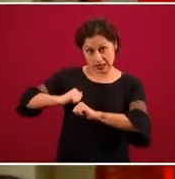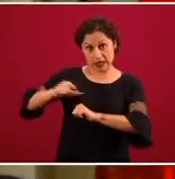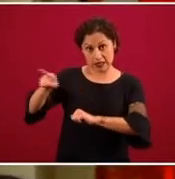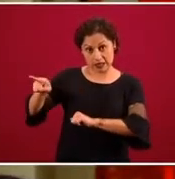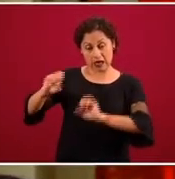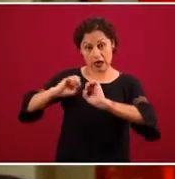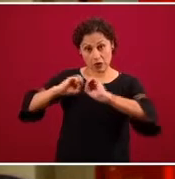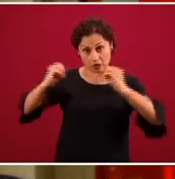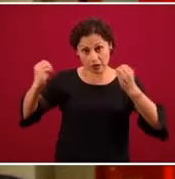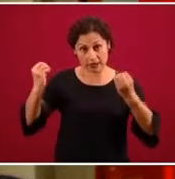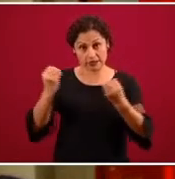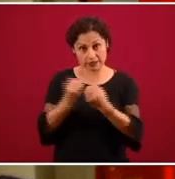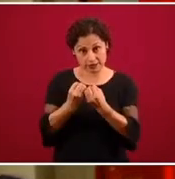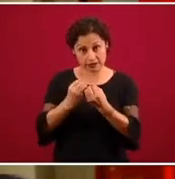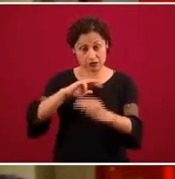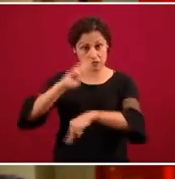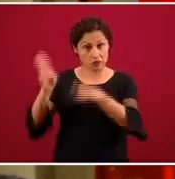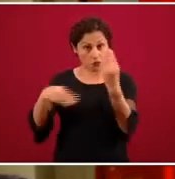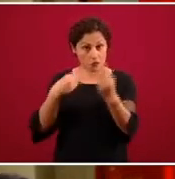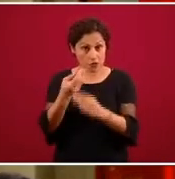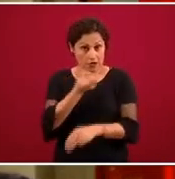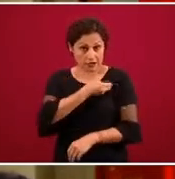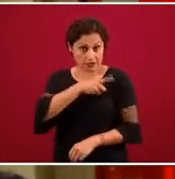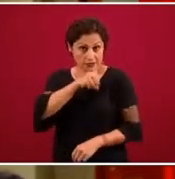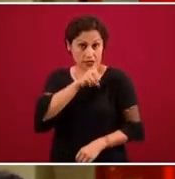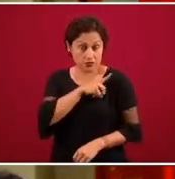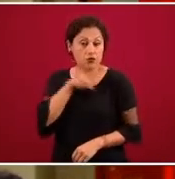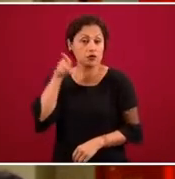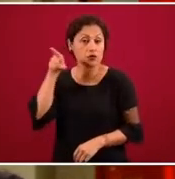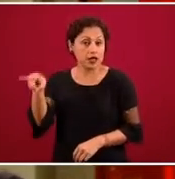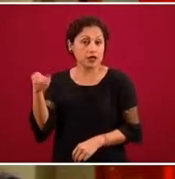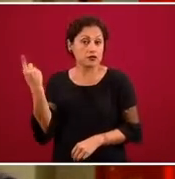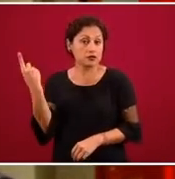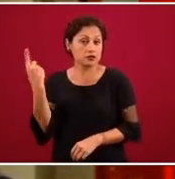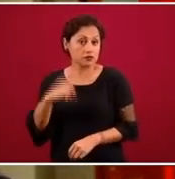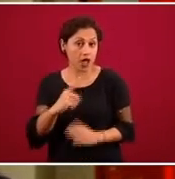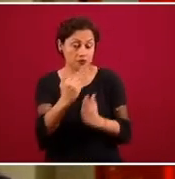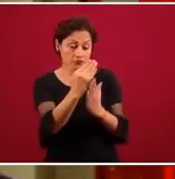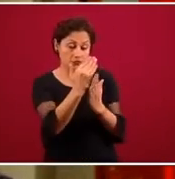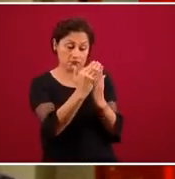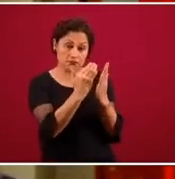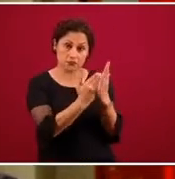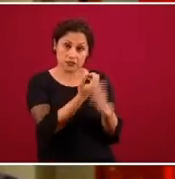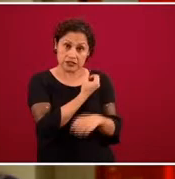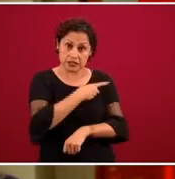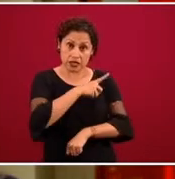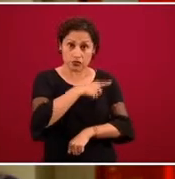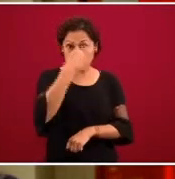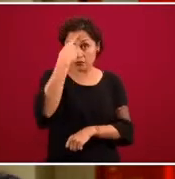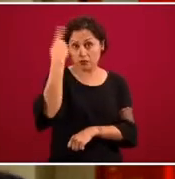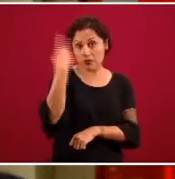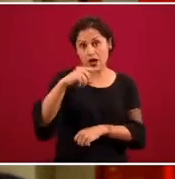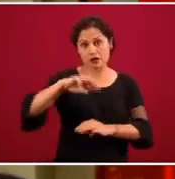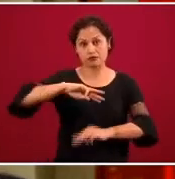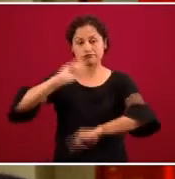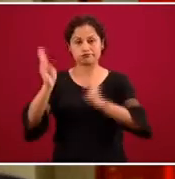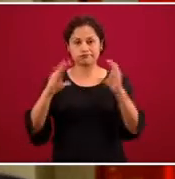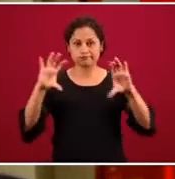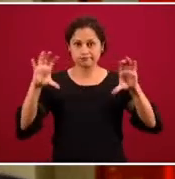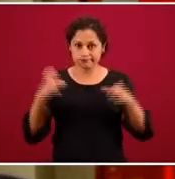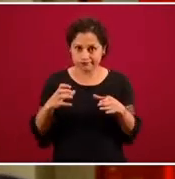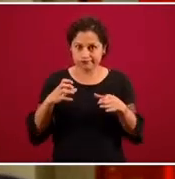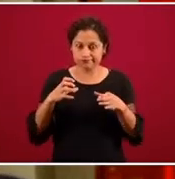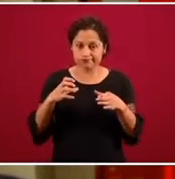well, they really do dictate what the health regulations are worldwide. Well,